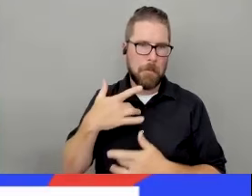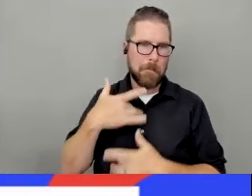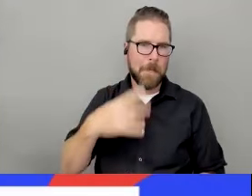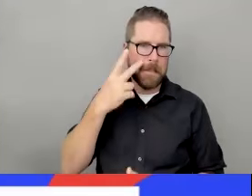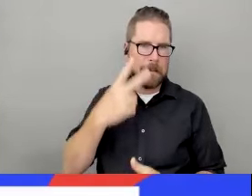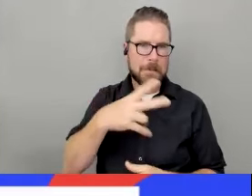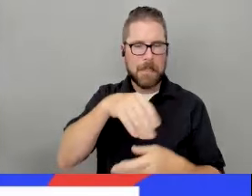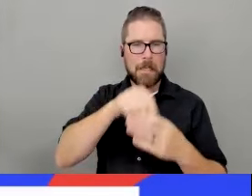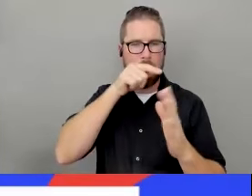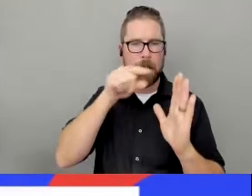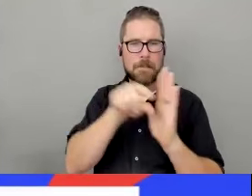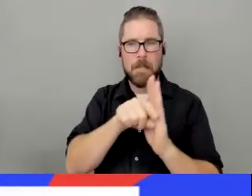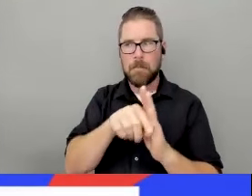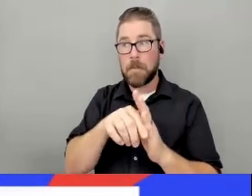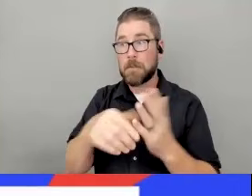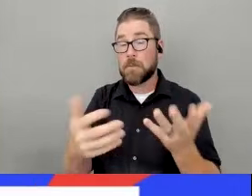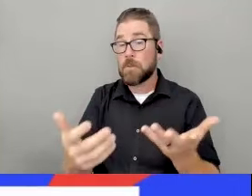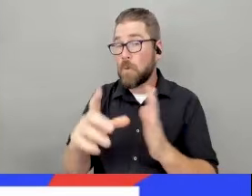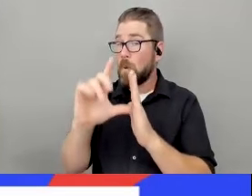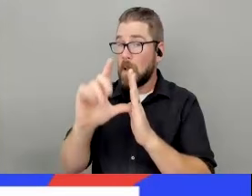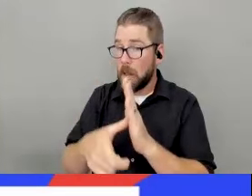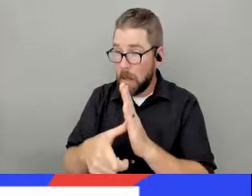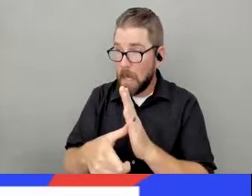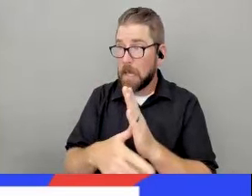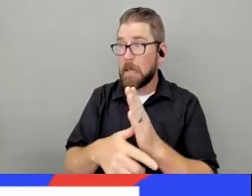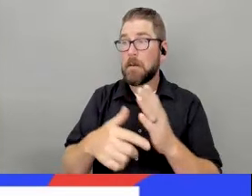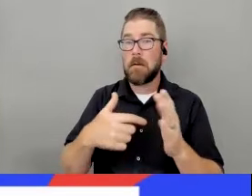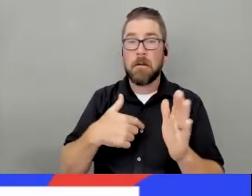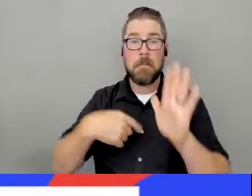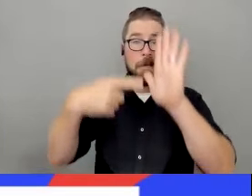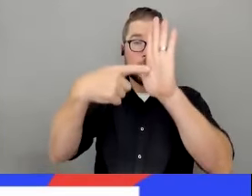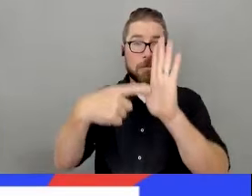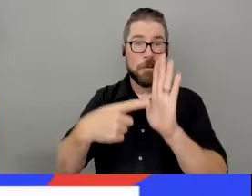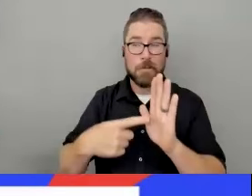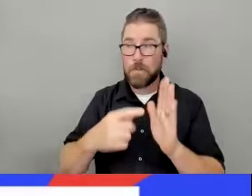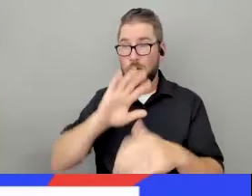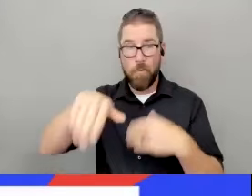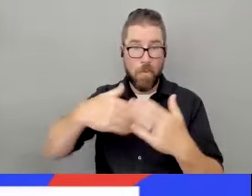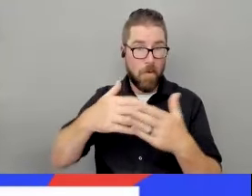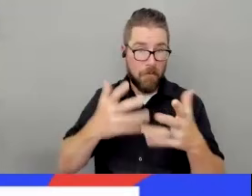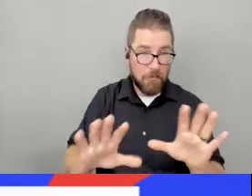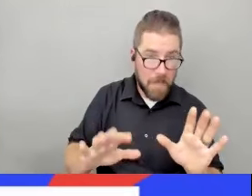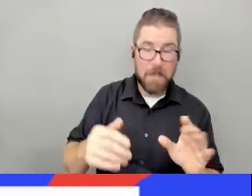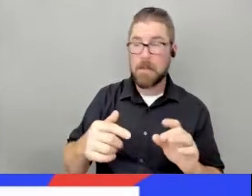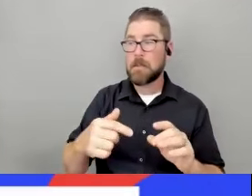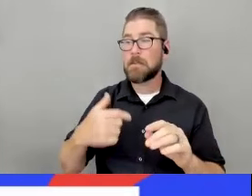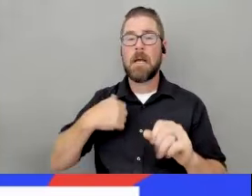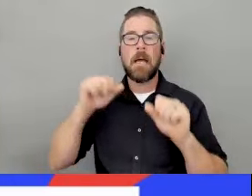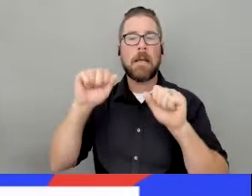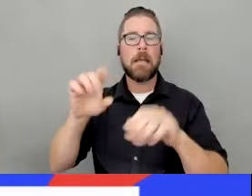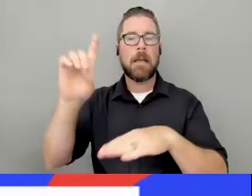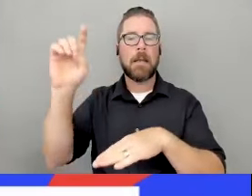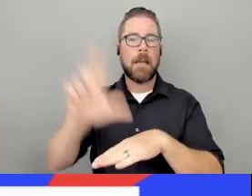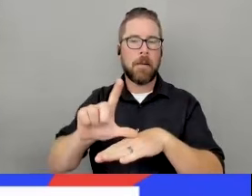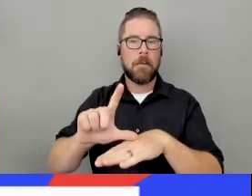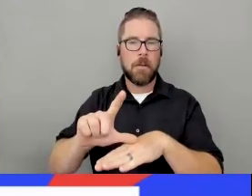when we're done with our Play Pause It exercise, when I'm in my assignment, I could download the assignment like I